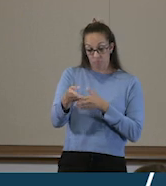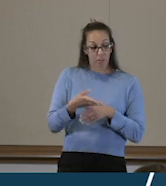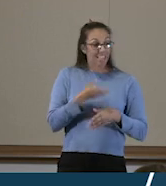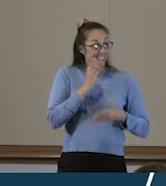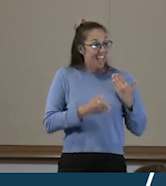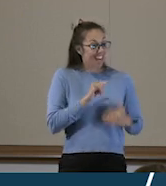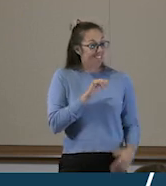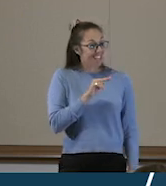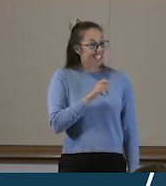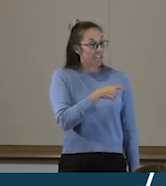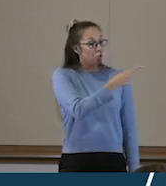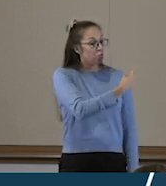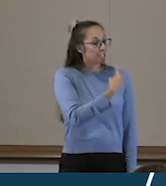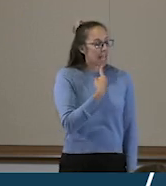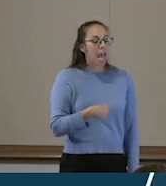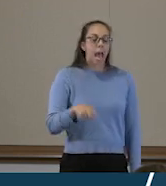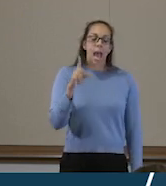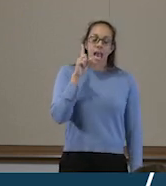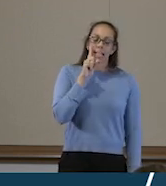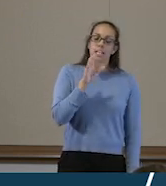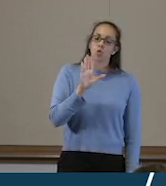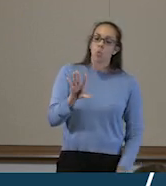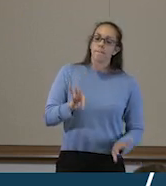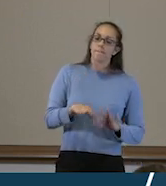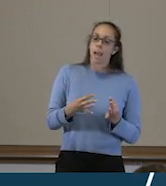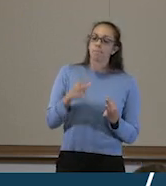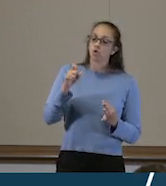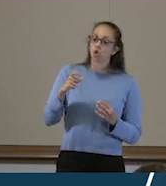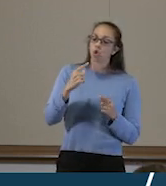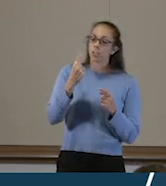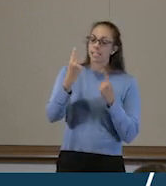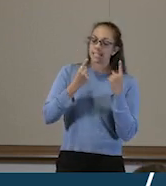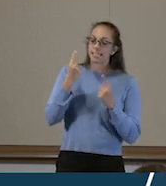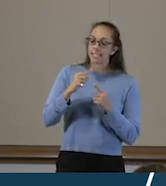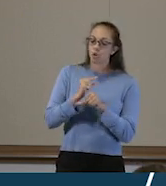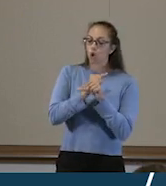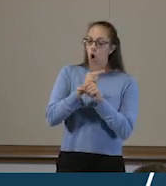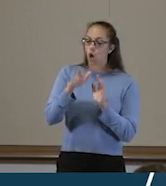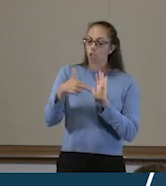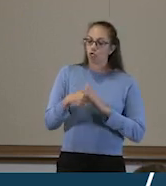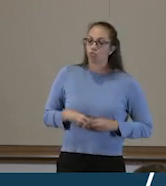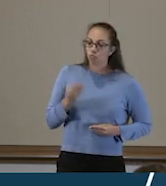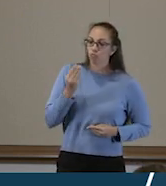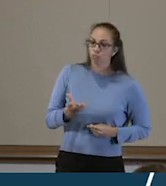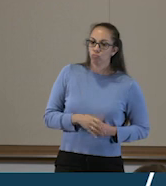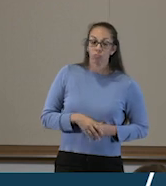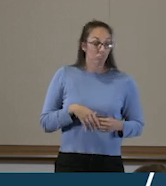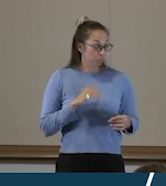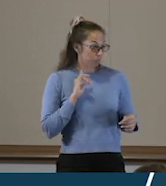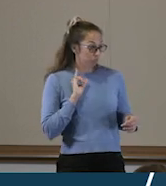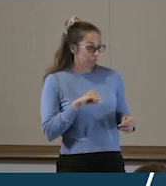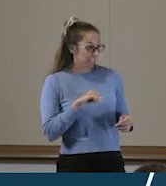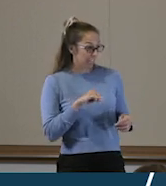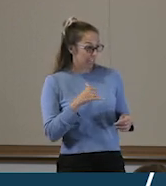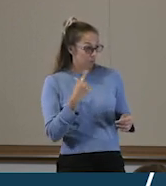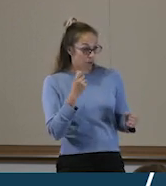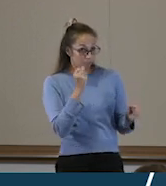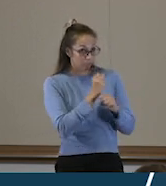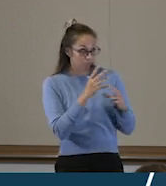say, I think your family should consider guardianship? Yes. So our intake